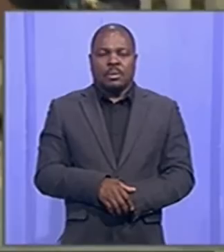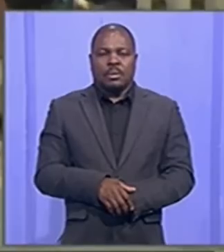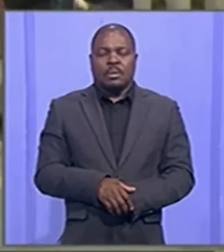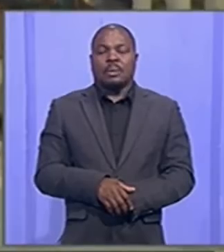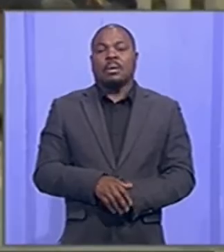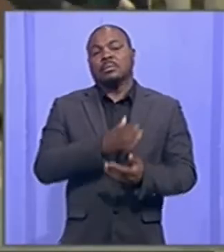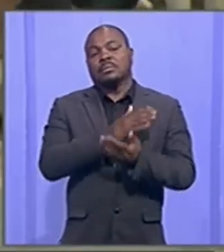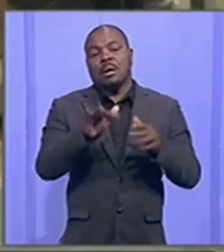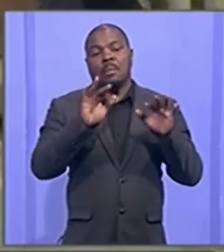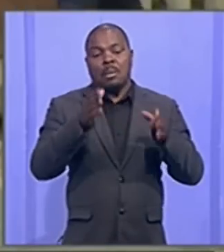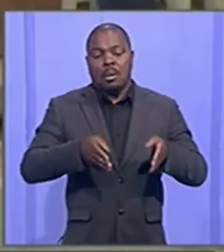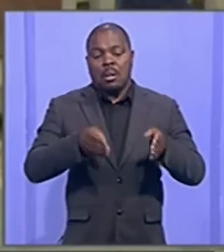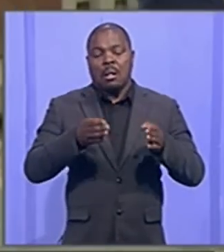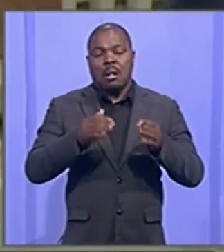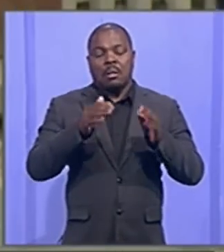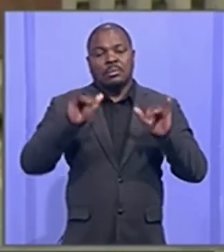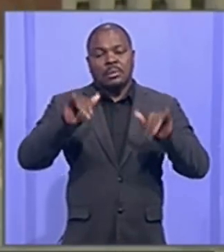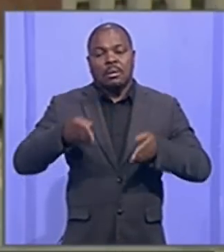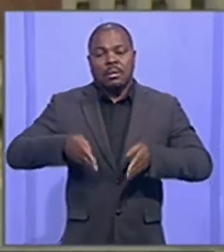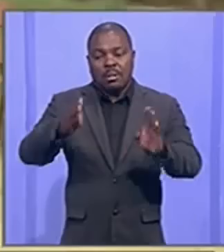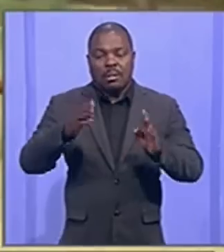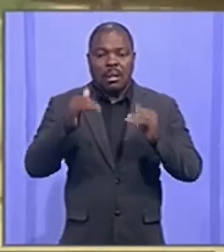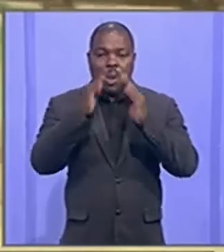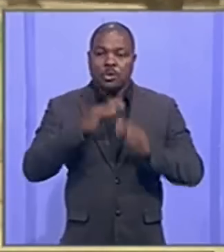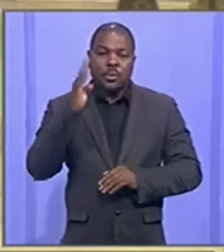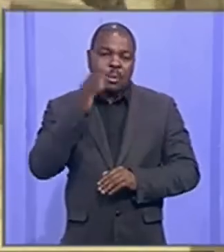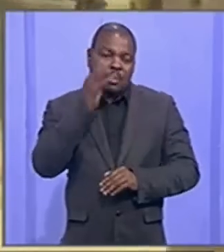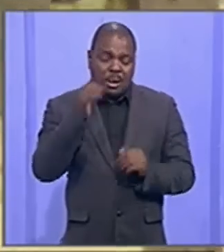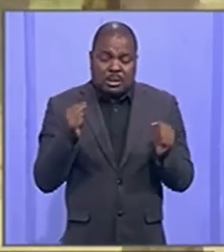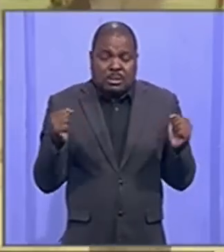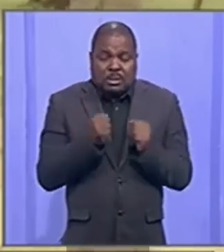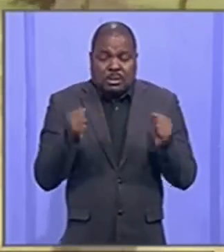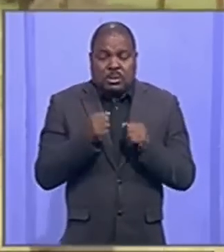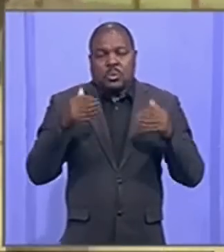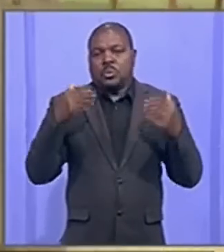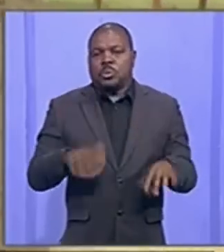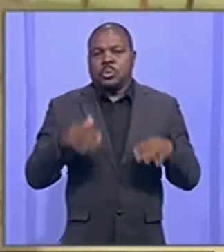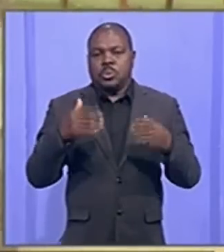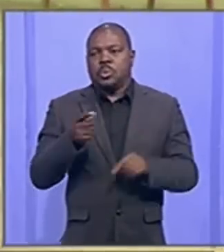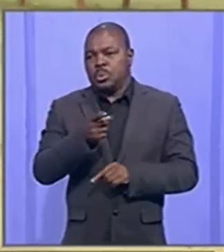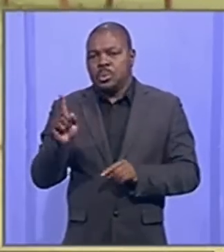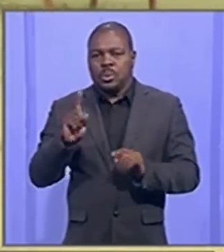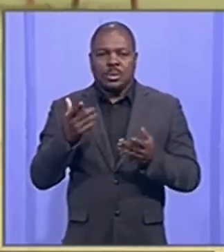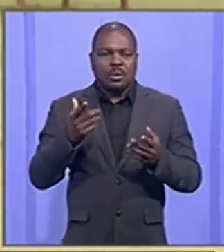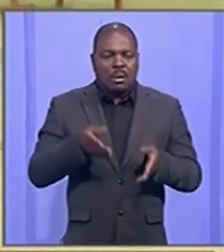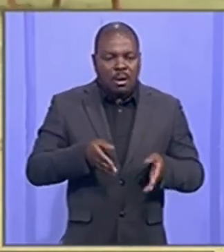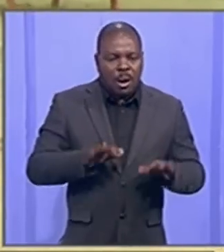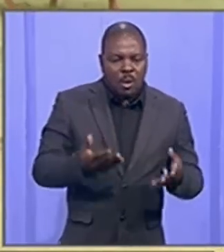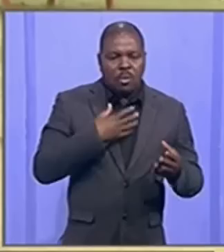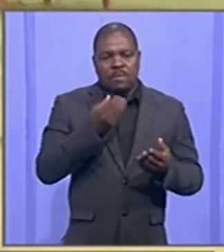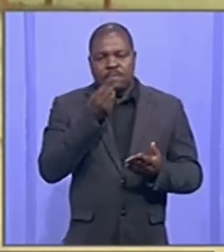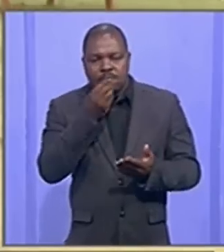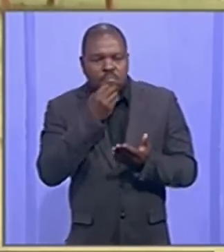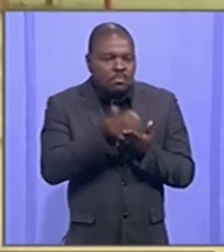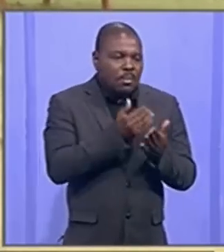ba hloka bodulo ka gare ga toropo ba re maemo a boso jwa go tonya a amile gampe ditsela tšeo ba iphedišago